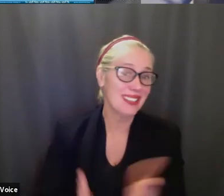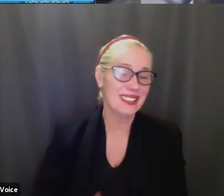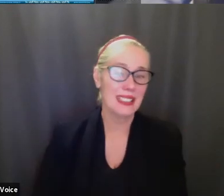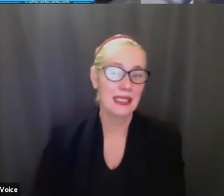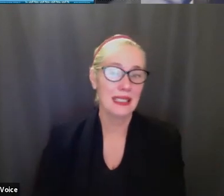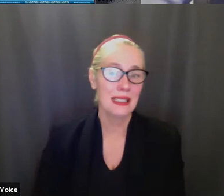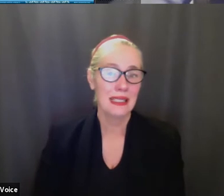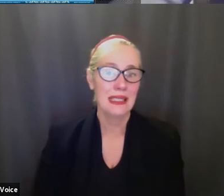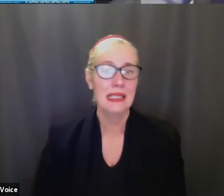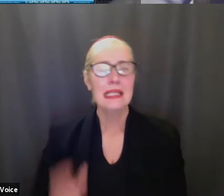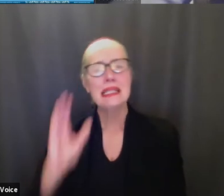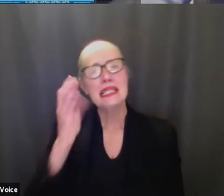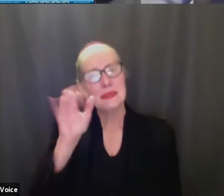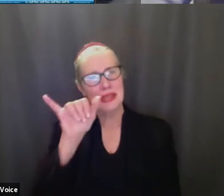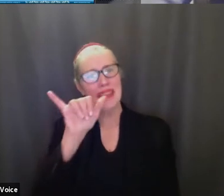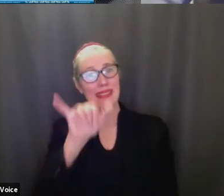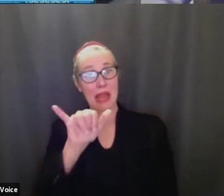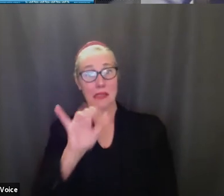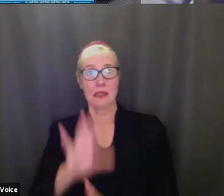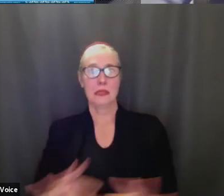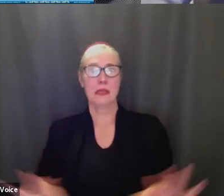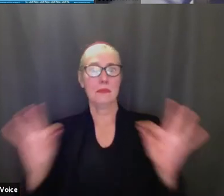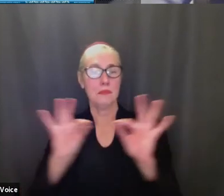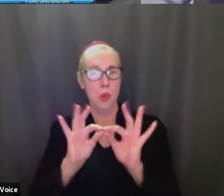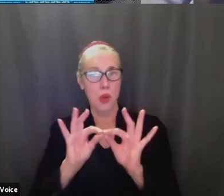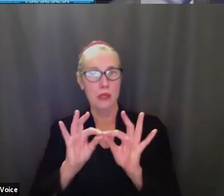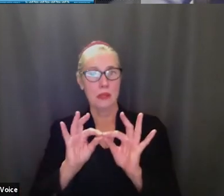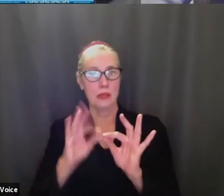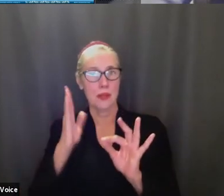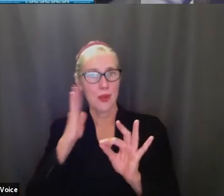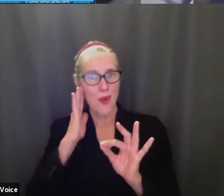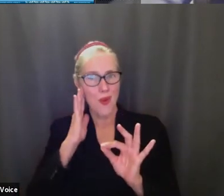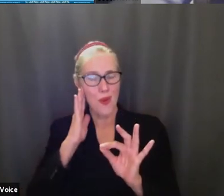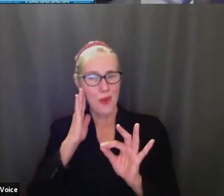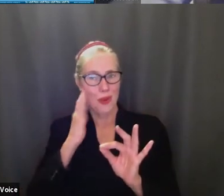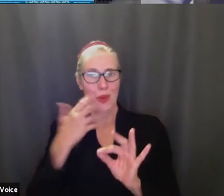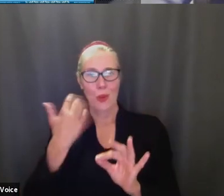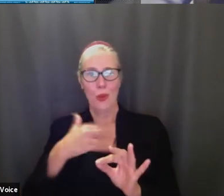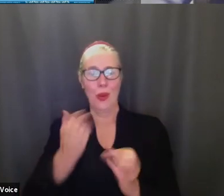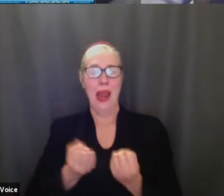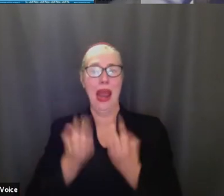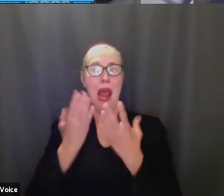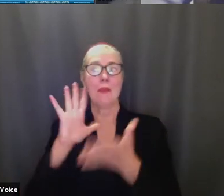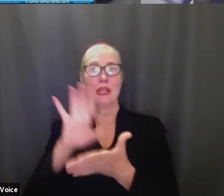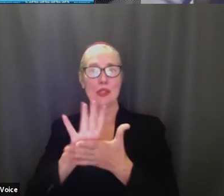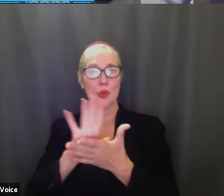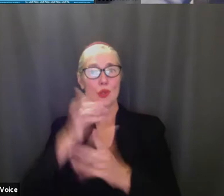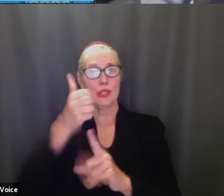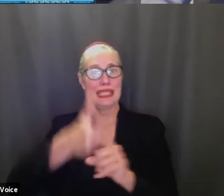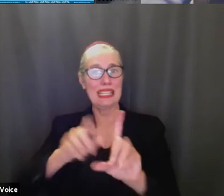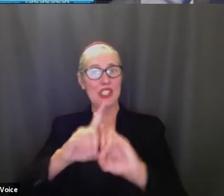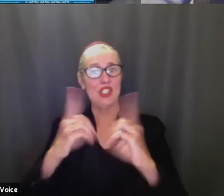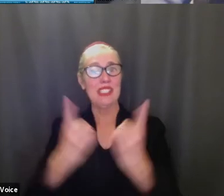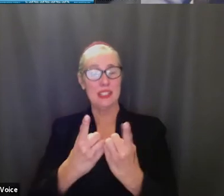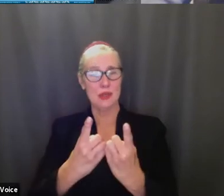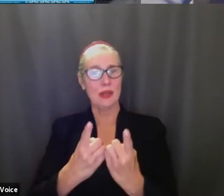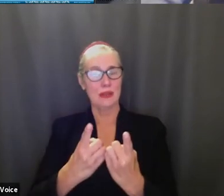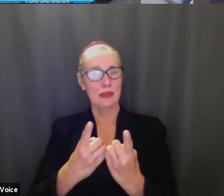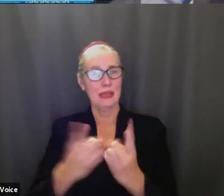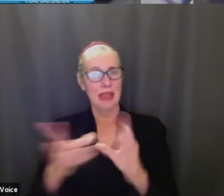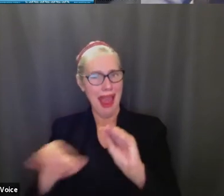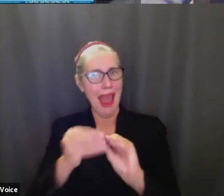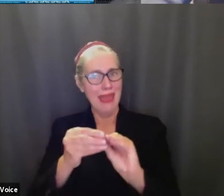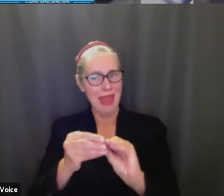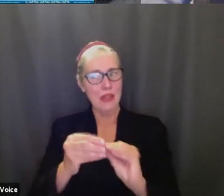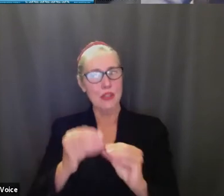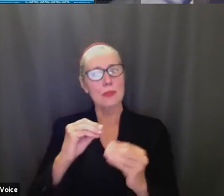because it seems like that's such a huge thing of of uh how many schools are in each district that kind of thing to